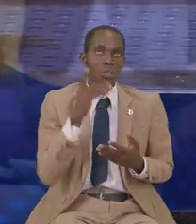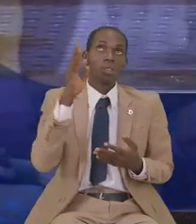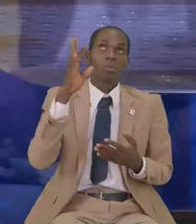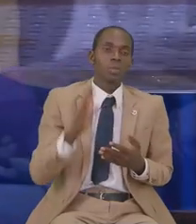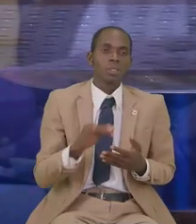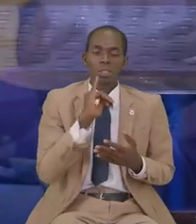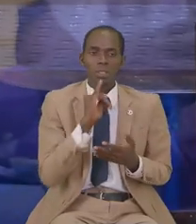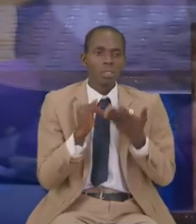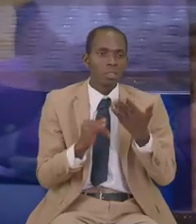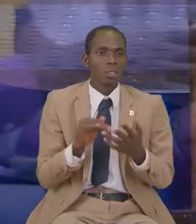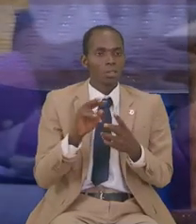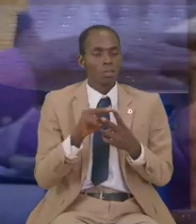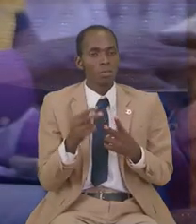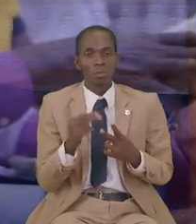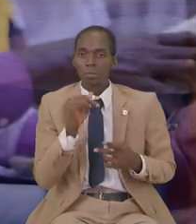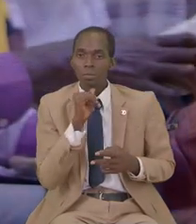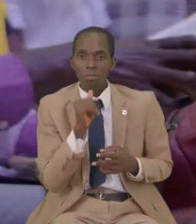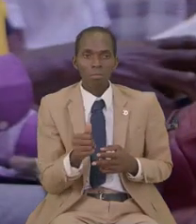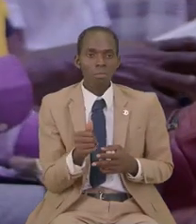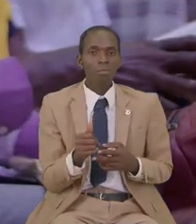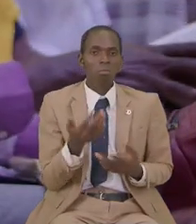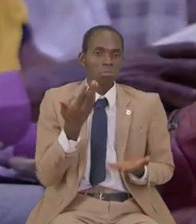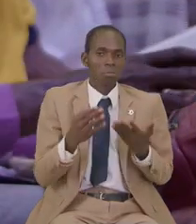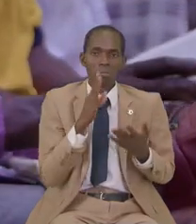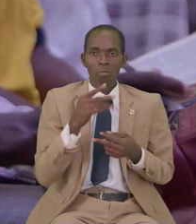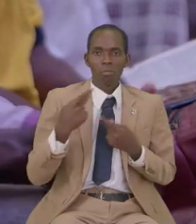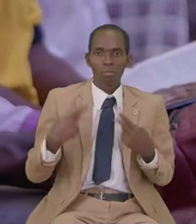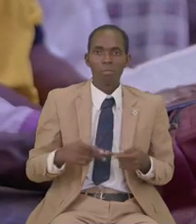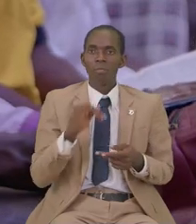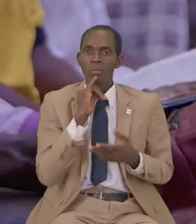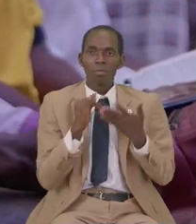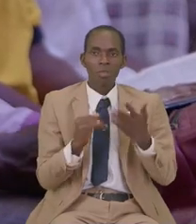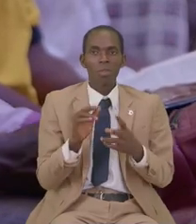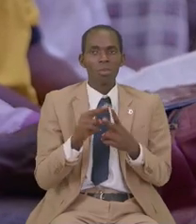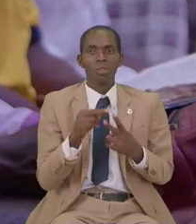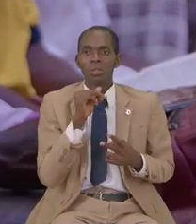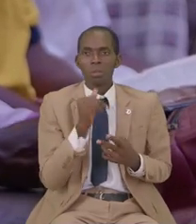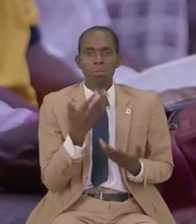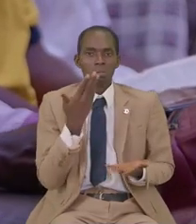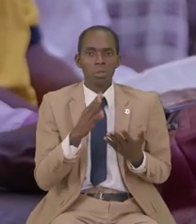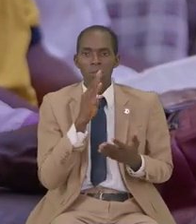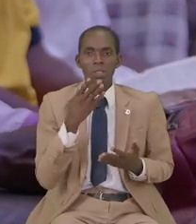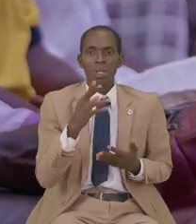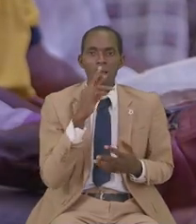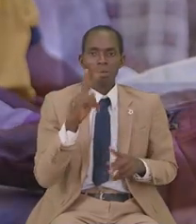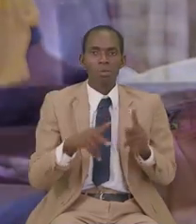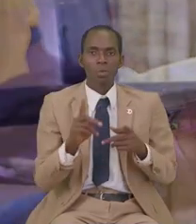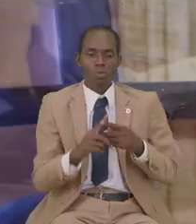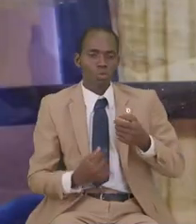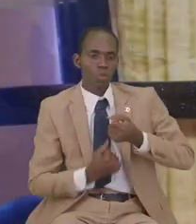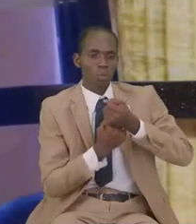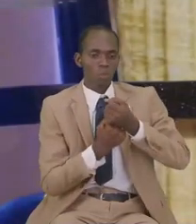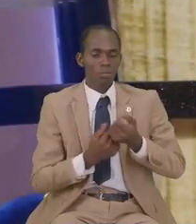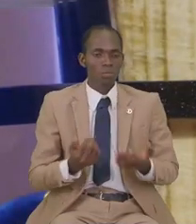or the priest is there or is not there, whether there are people to support and to lift up and to encourage